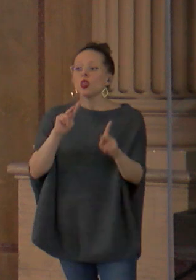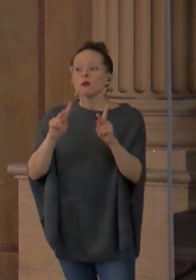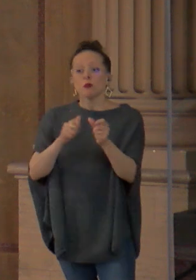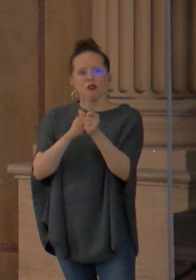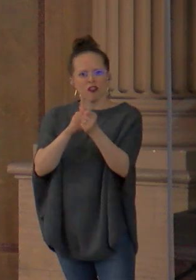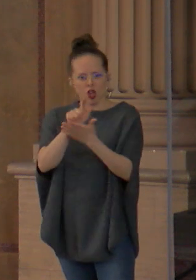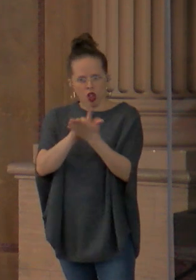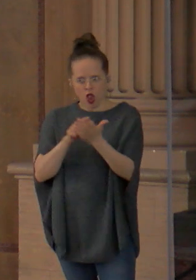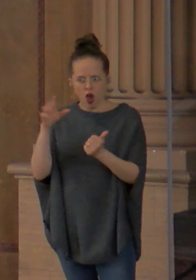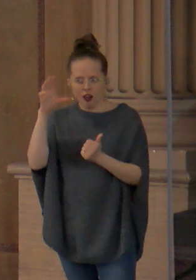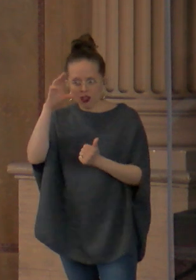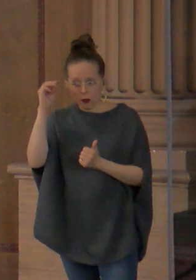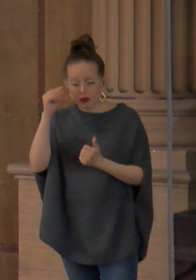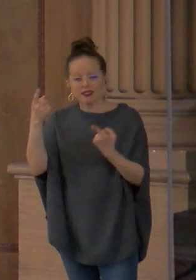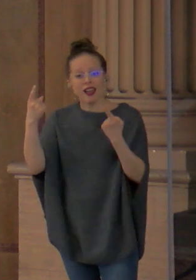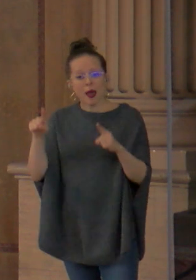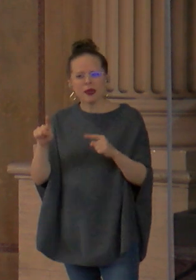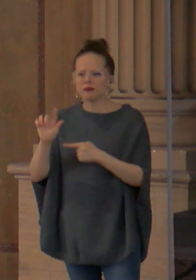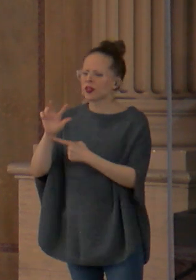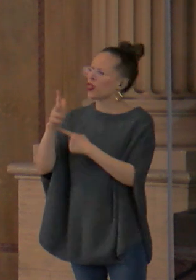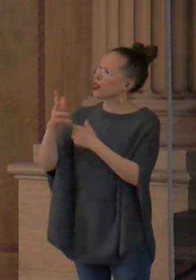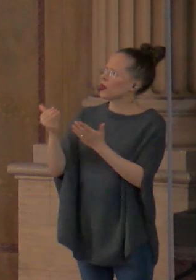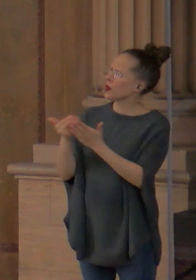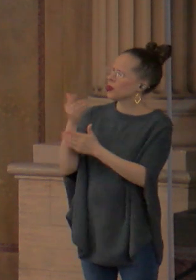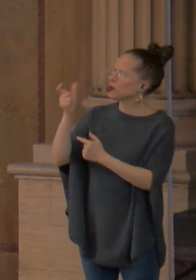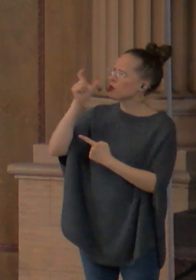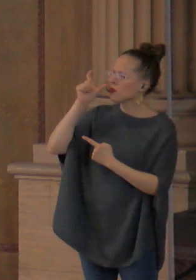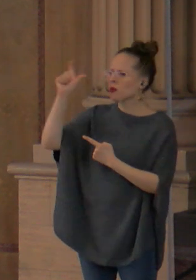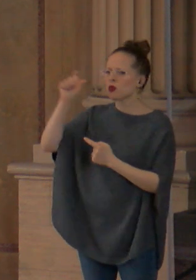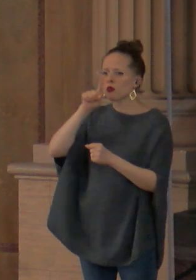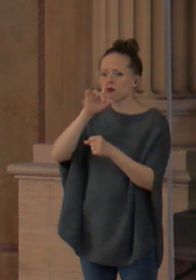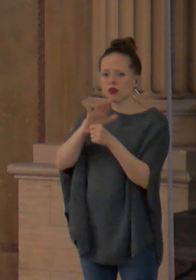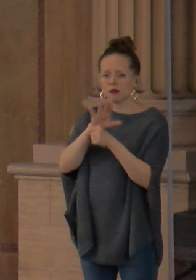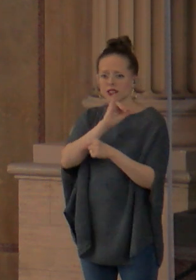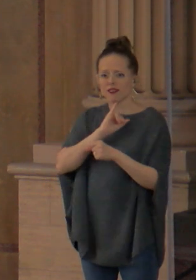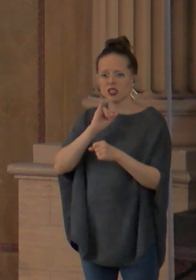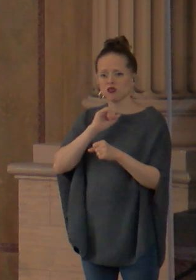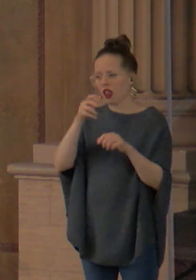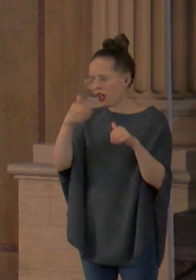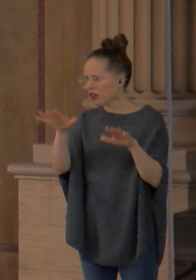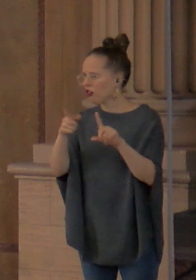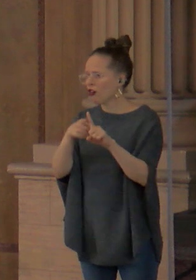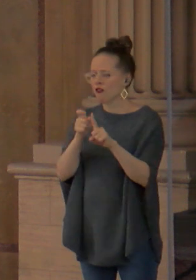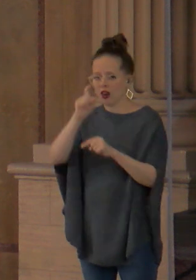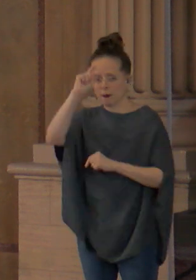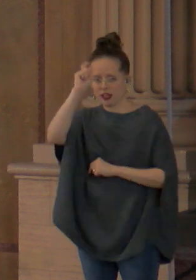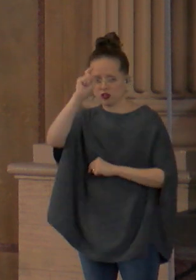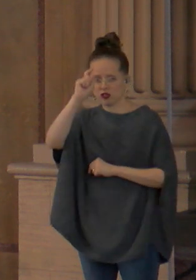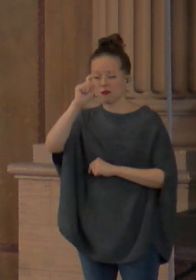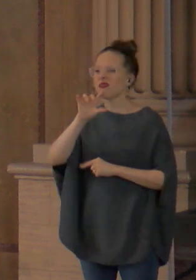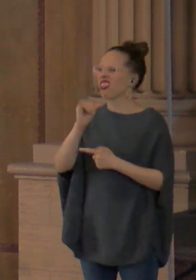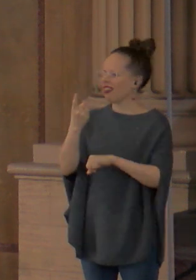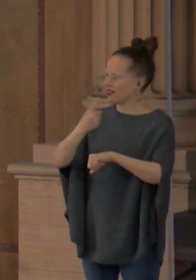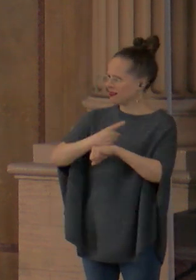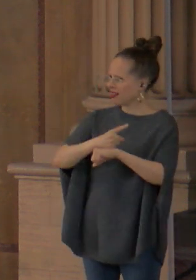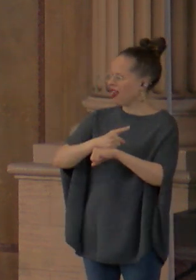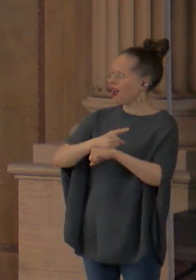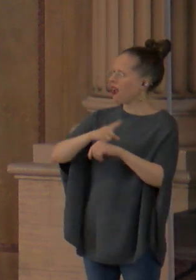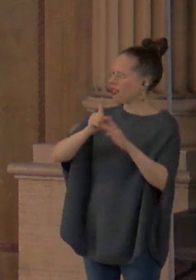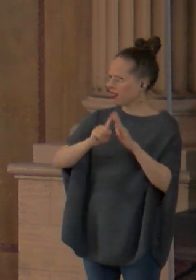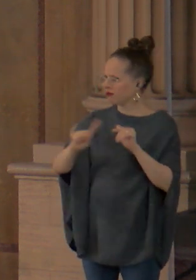And it says, On the third new moon, after the promise of Israel had gone out of the land of Egypt, on that day they came into the wilderness of Sinai.